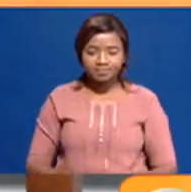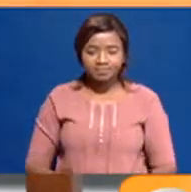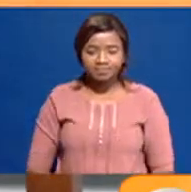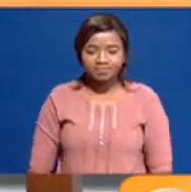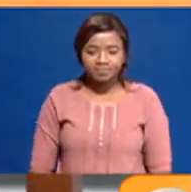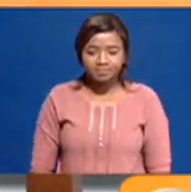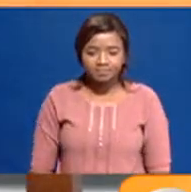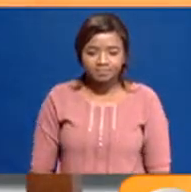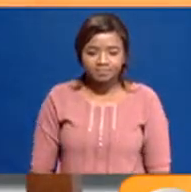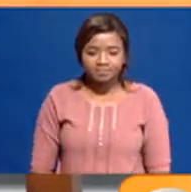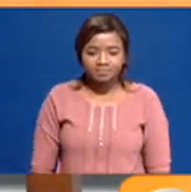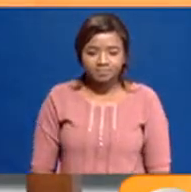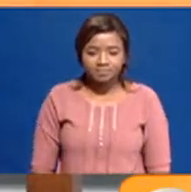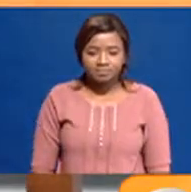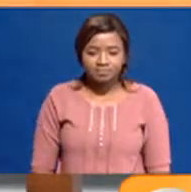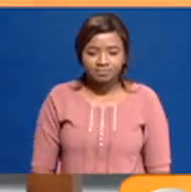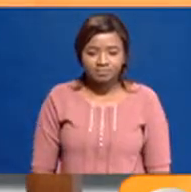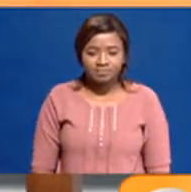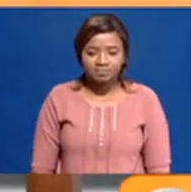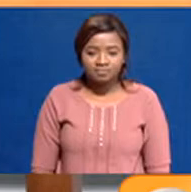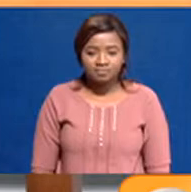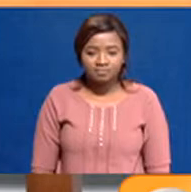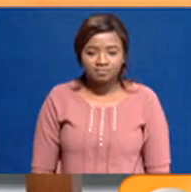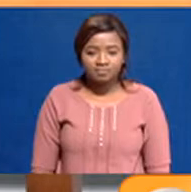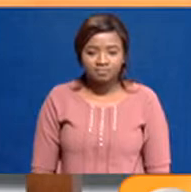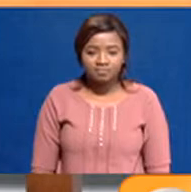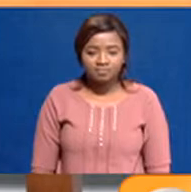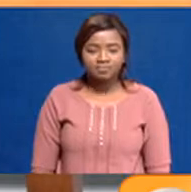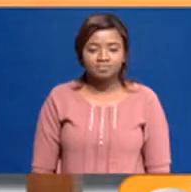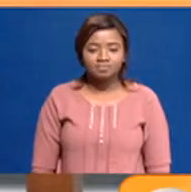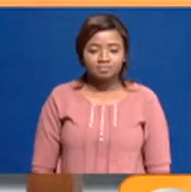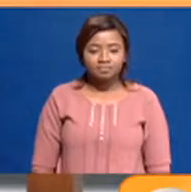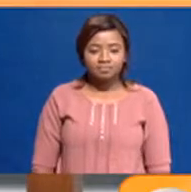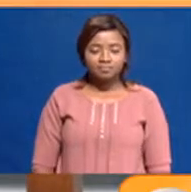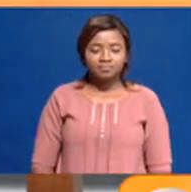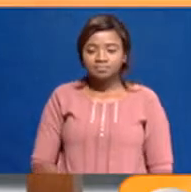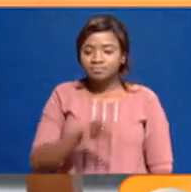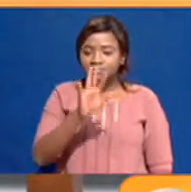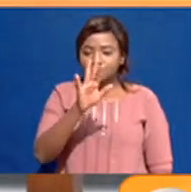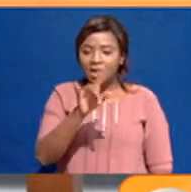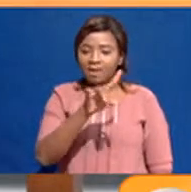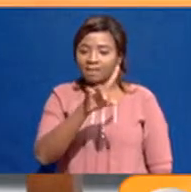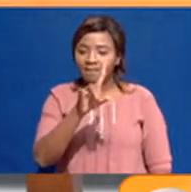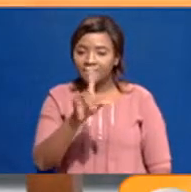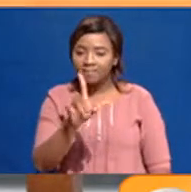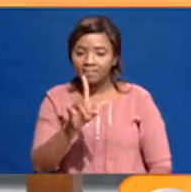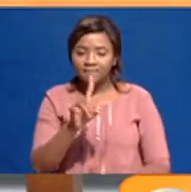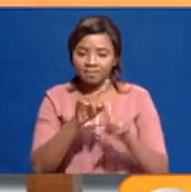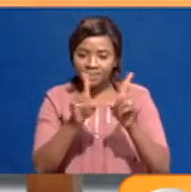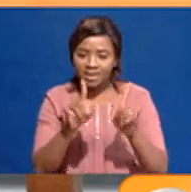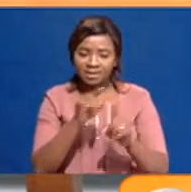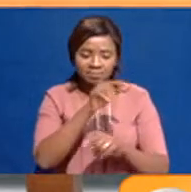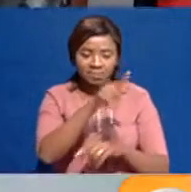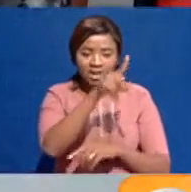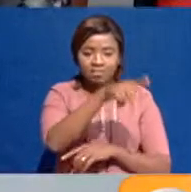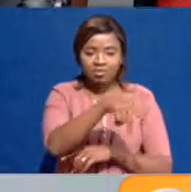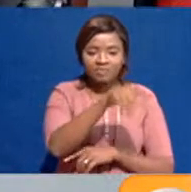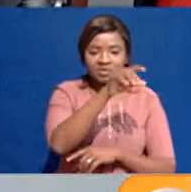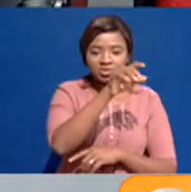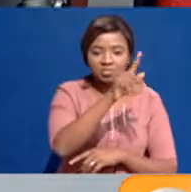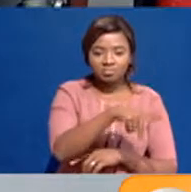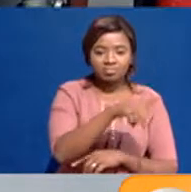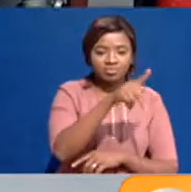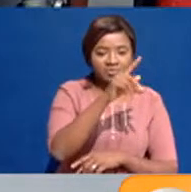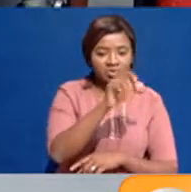extent that we don't even need to discuss it. But provincial administrators seem to work a lot better than our present IEBC.